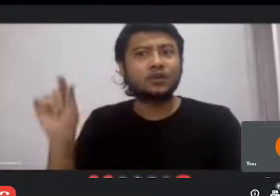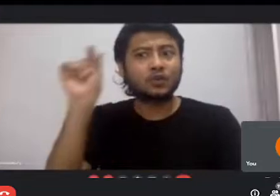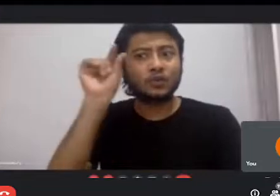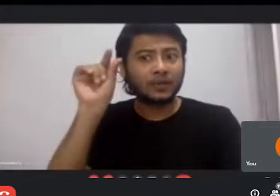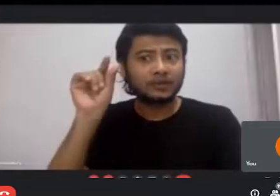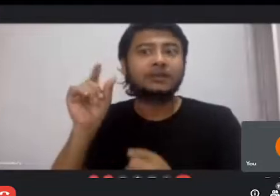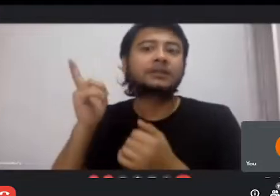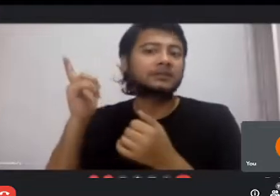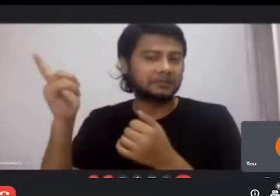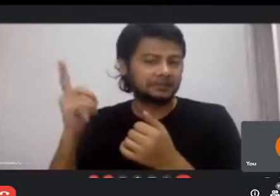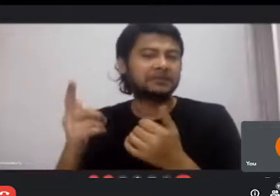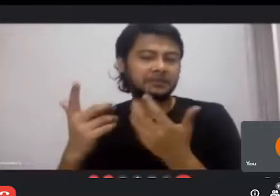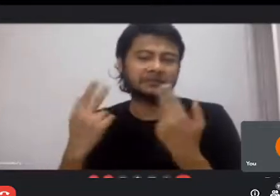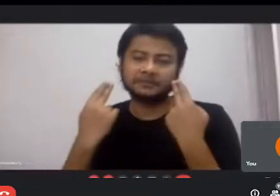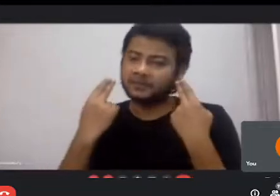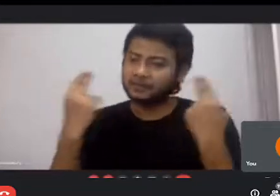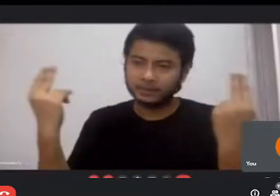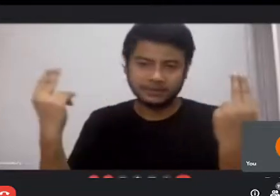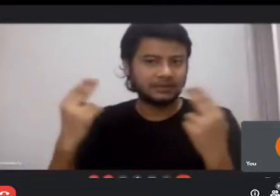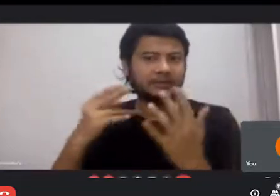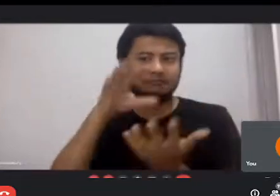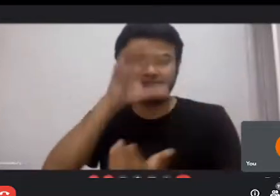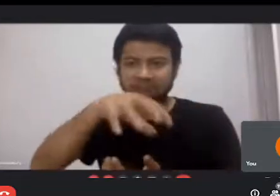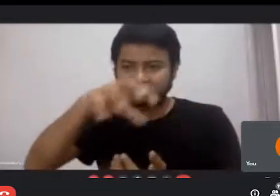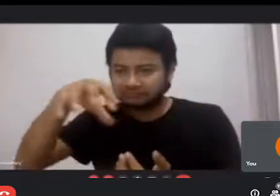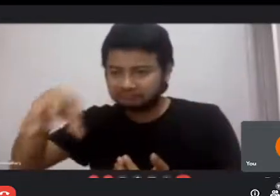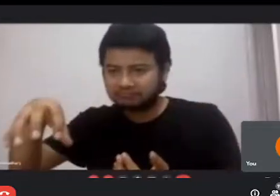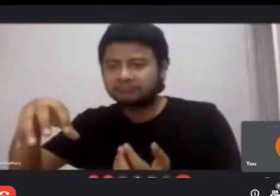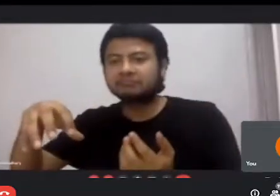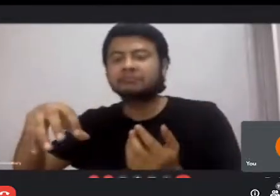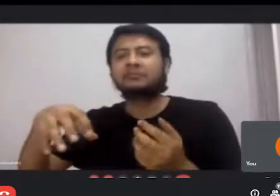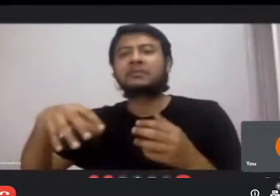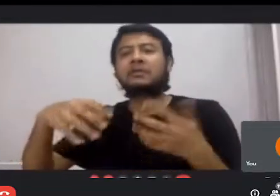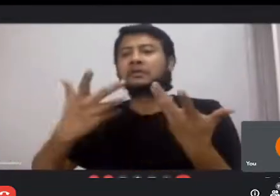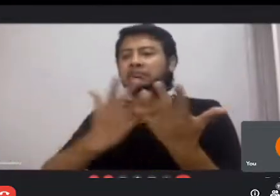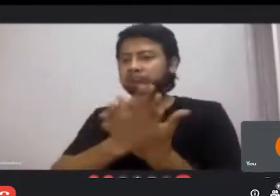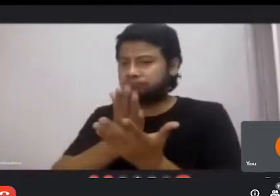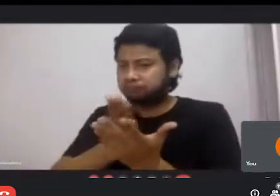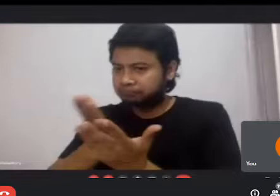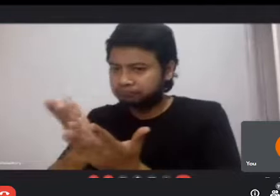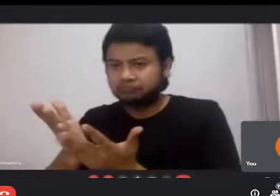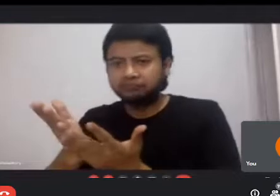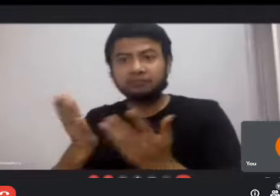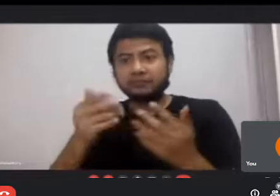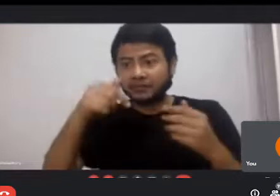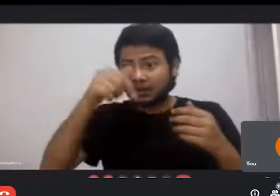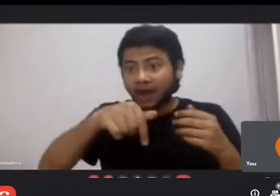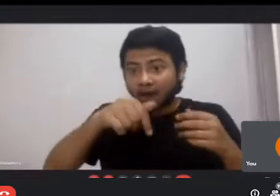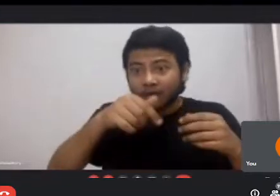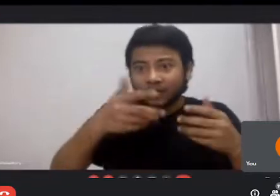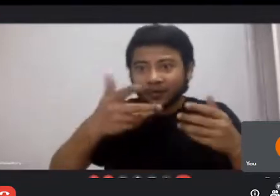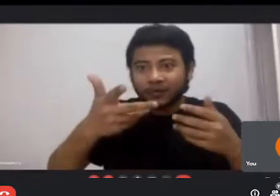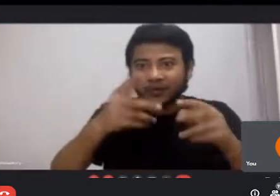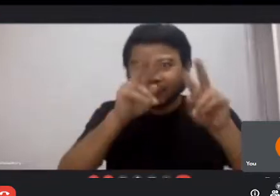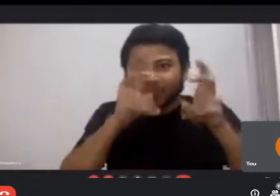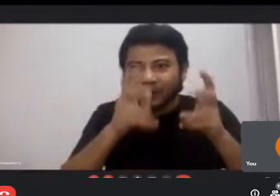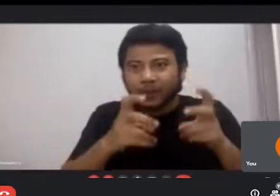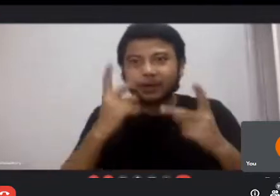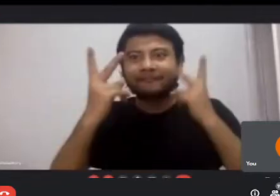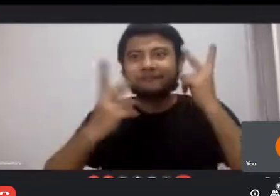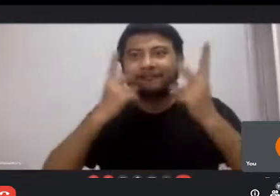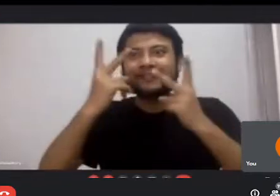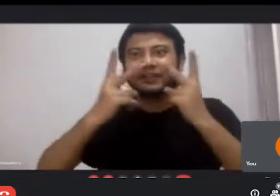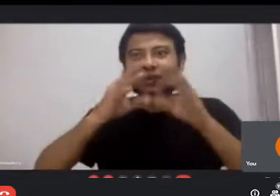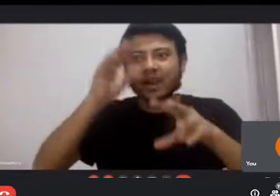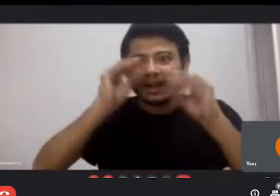about quite similar issues we have been discussing here, visual learning and the